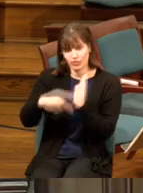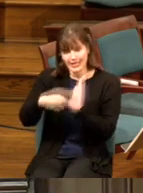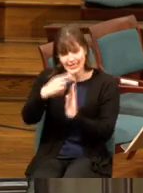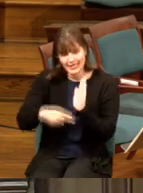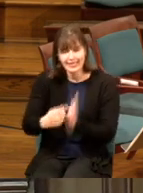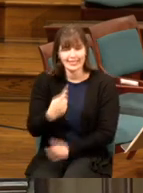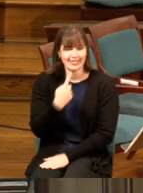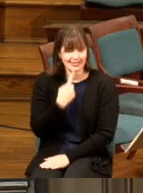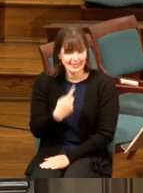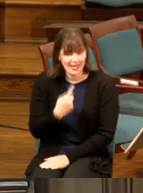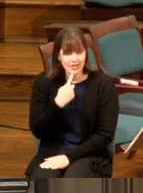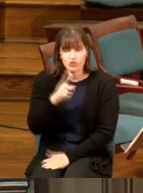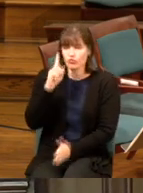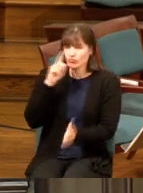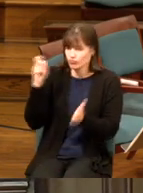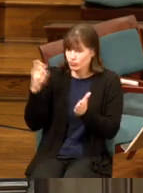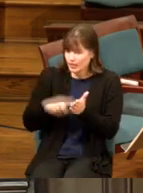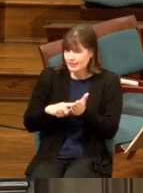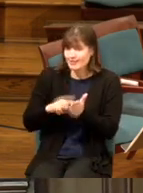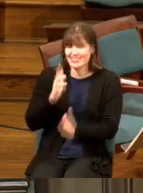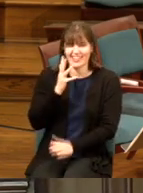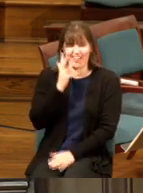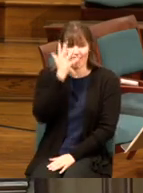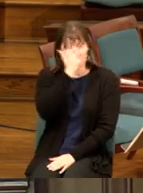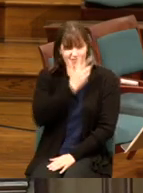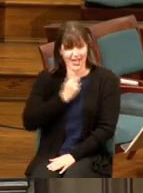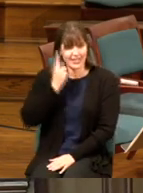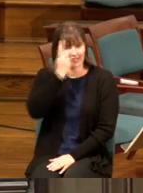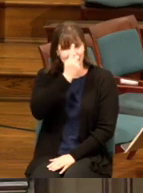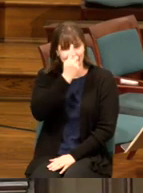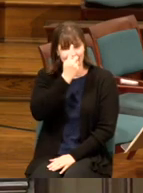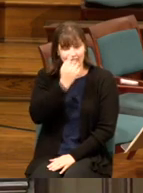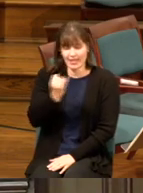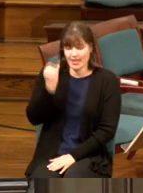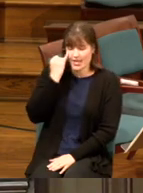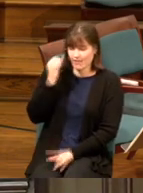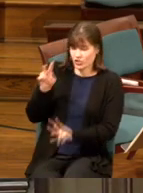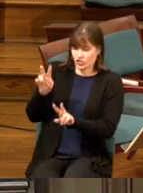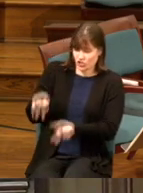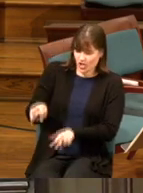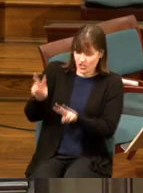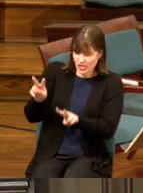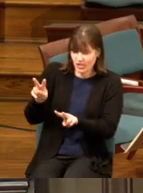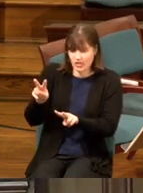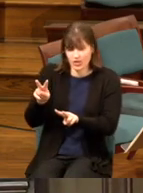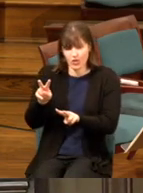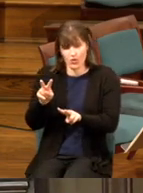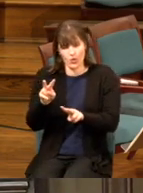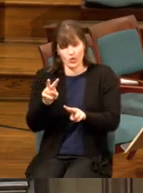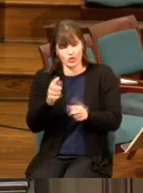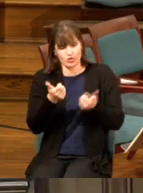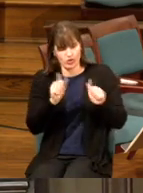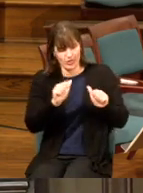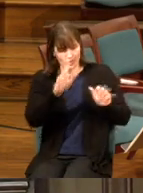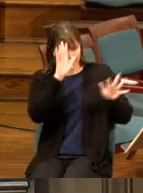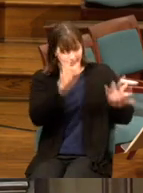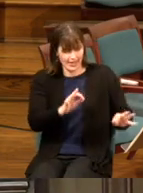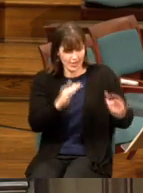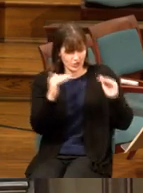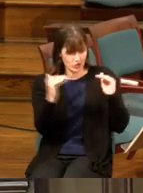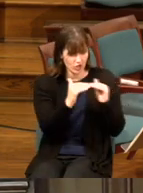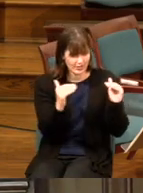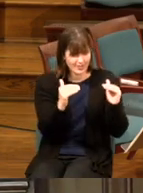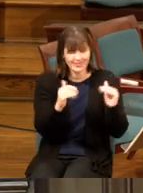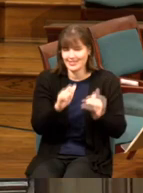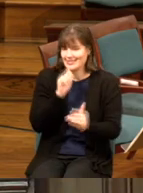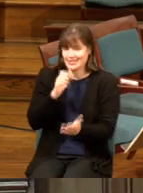recognizing a face while judging or administering justice is not